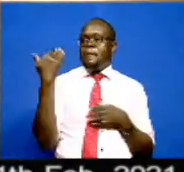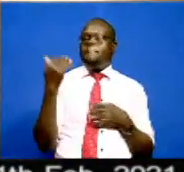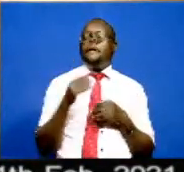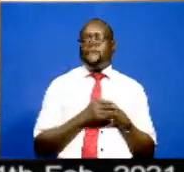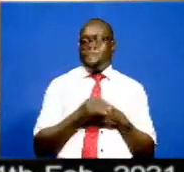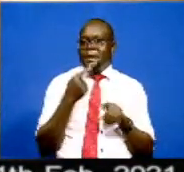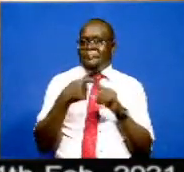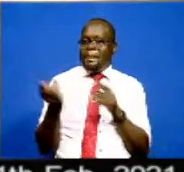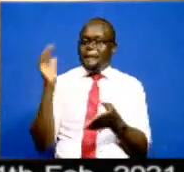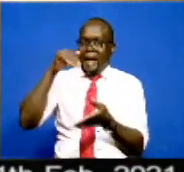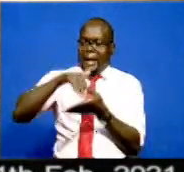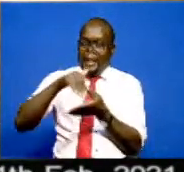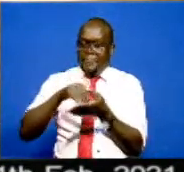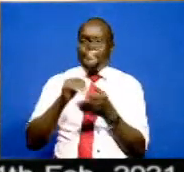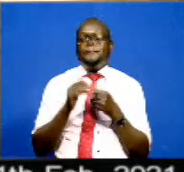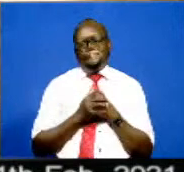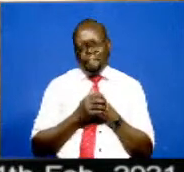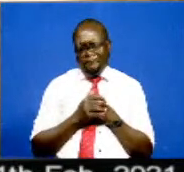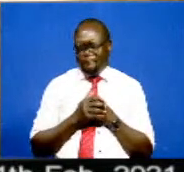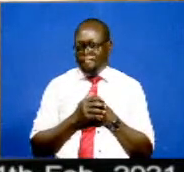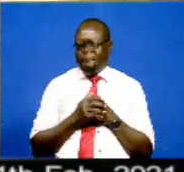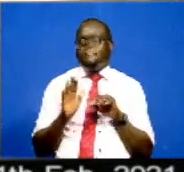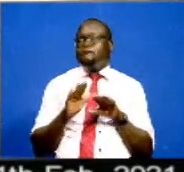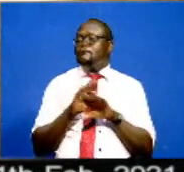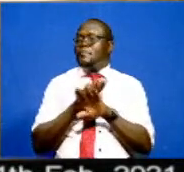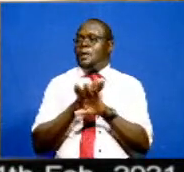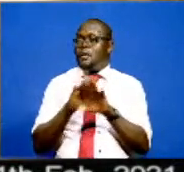But again, it's not, there